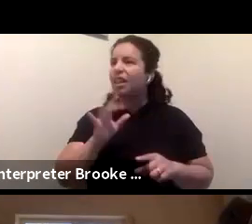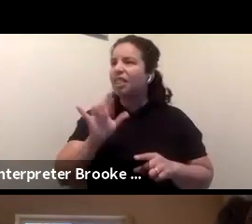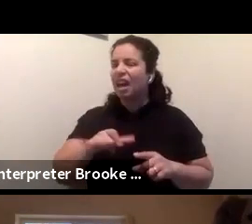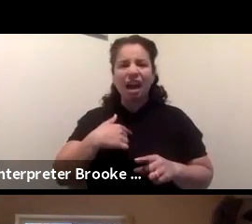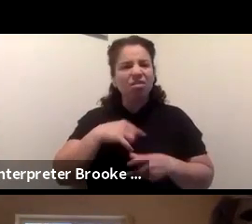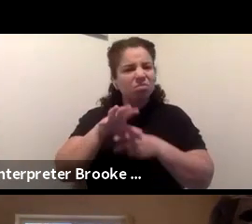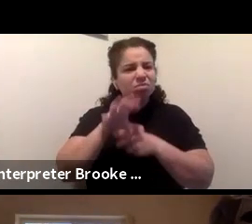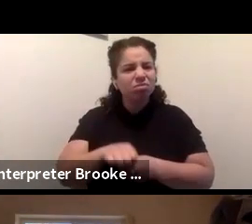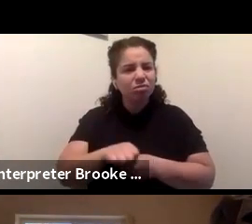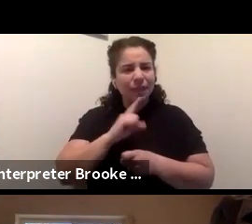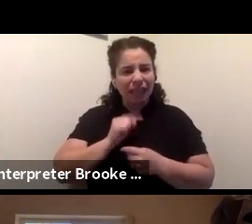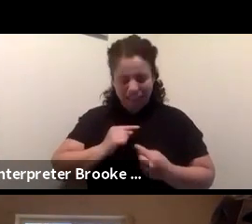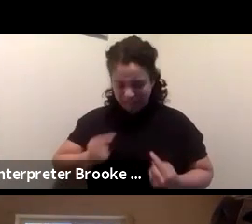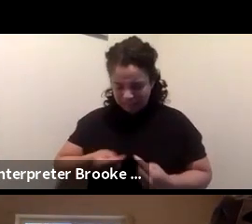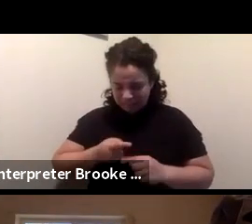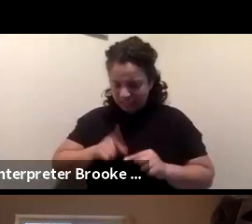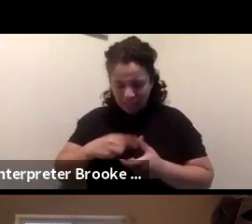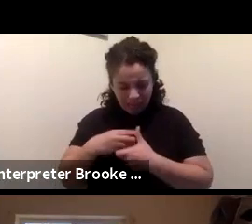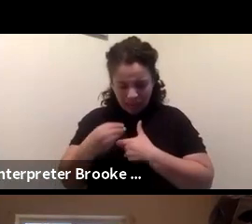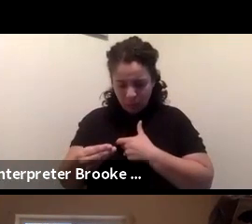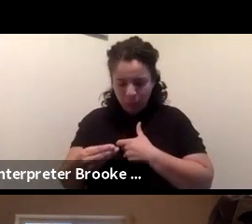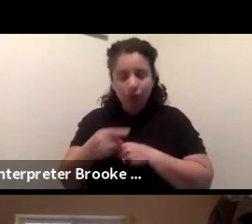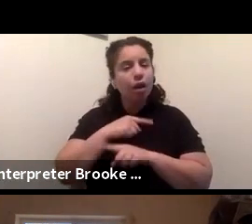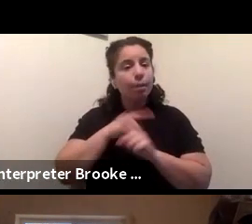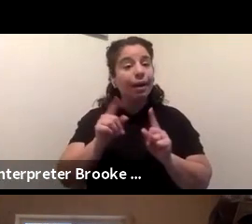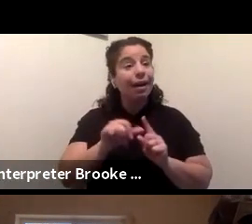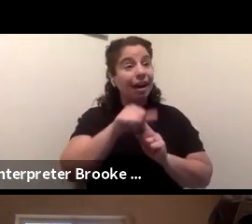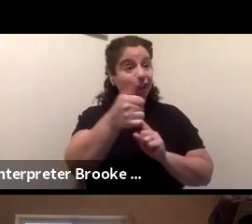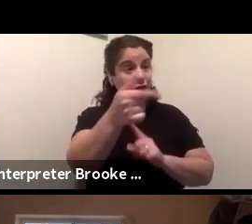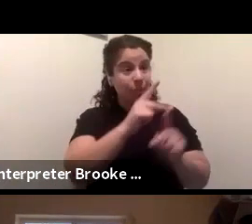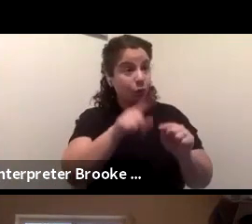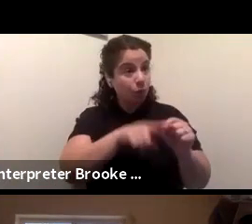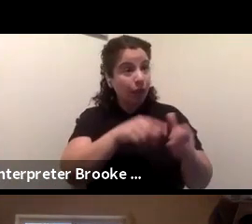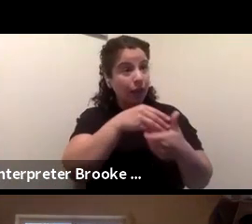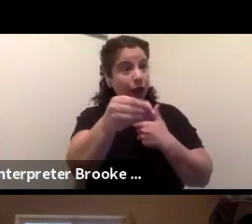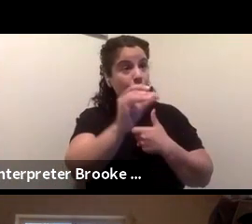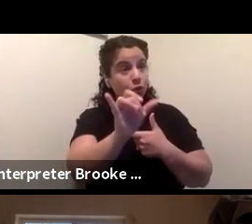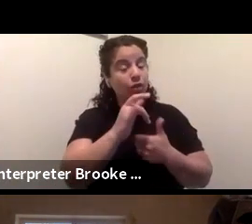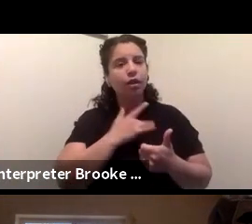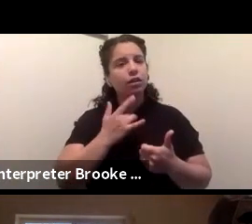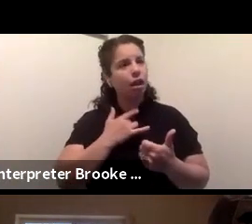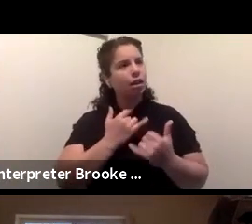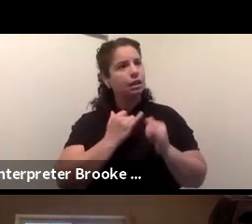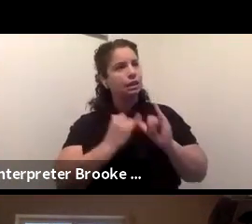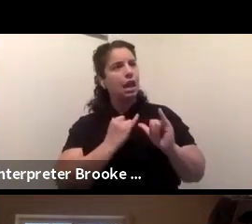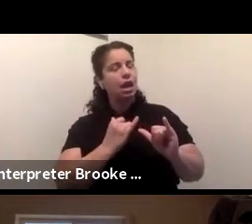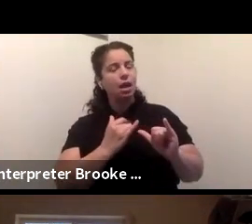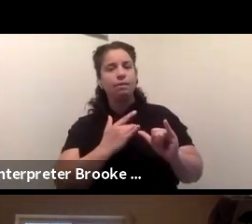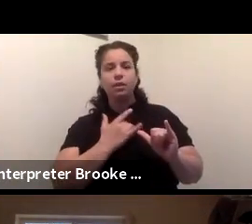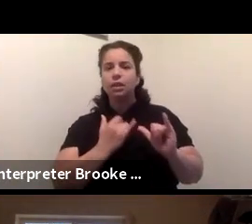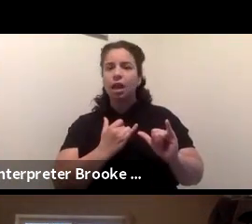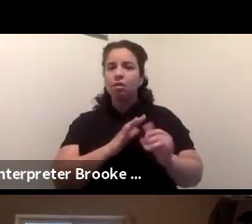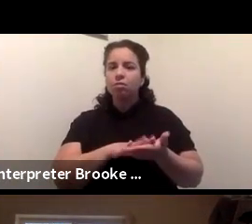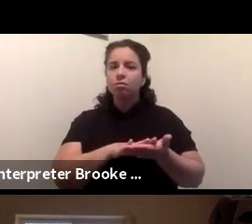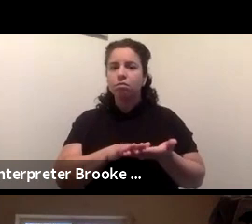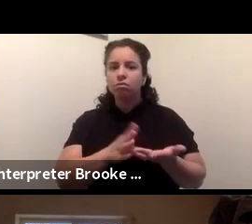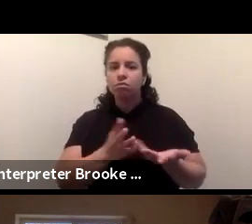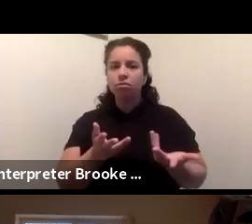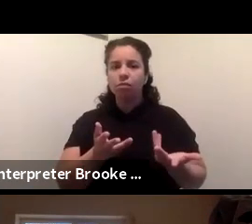other people not leaving the house somehow makes me feel more a part of something in a way.